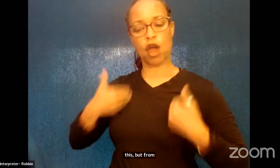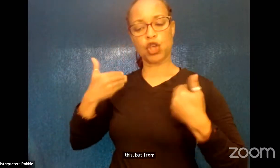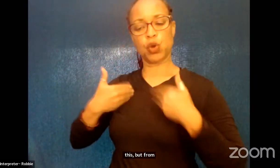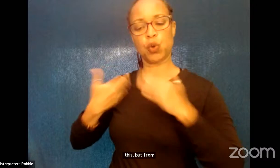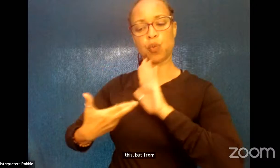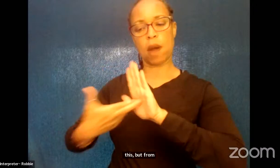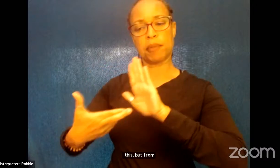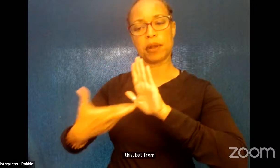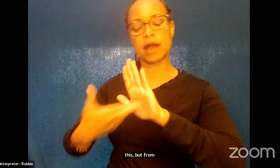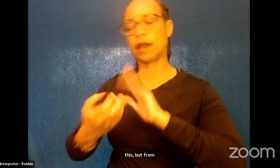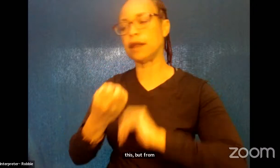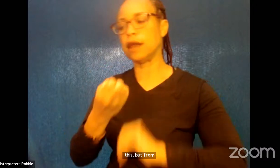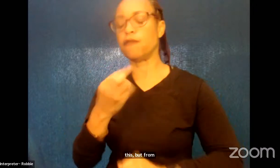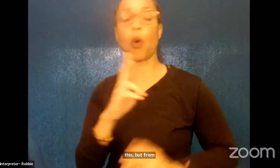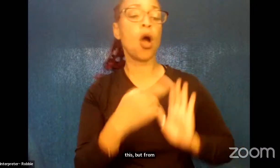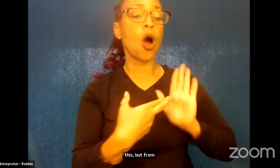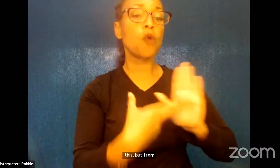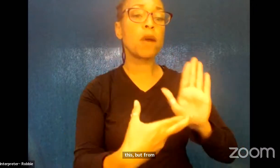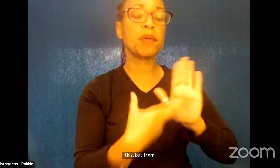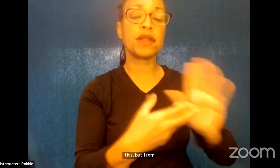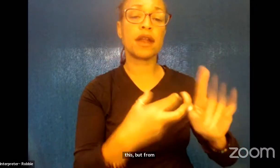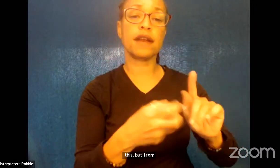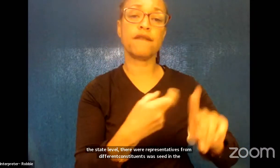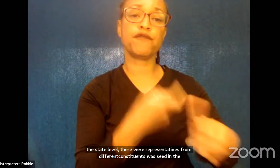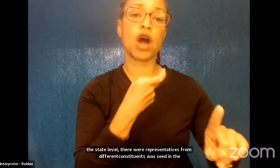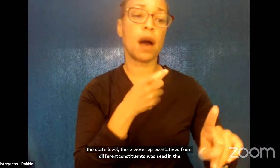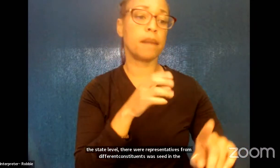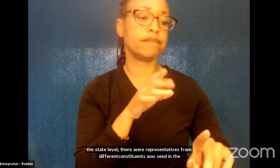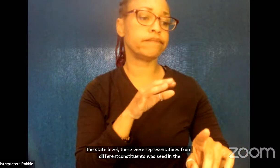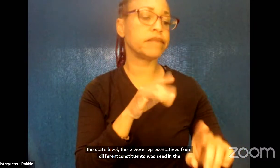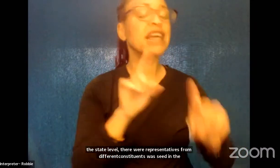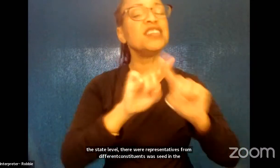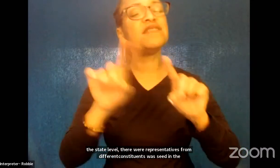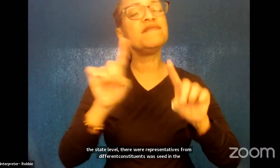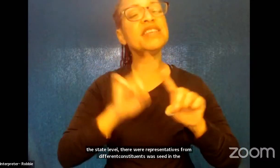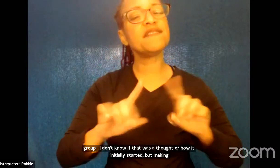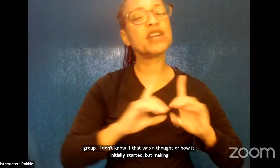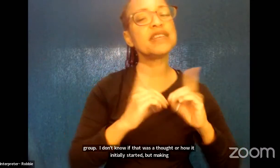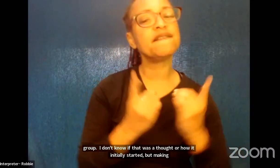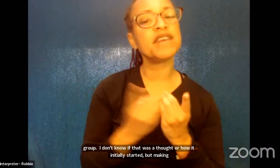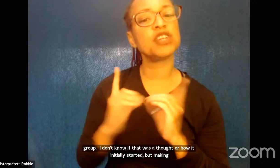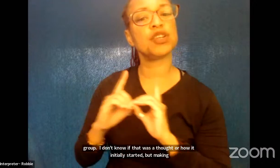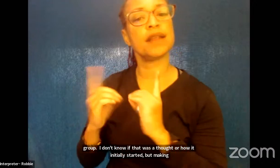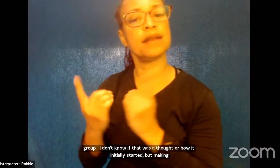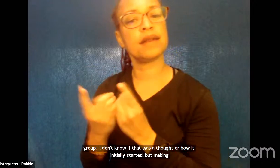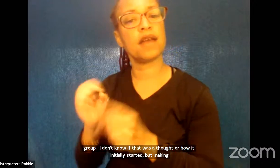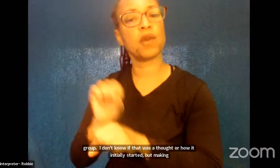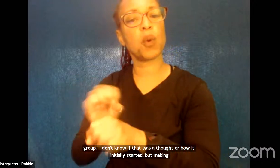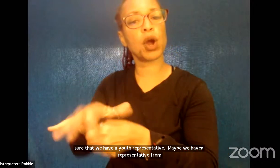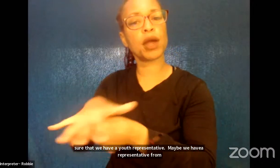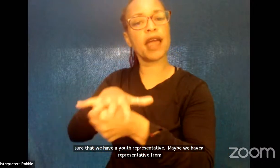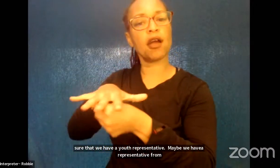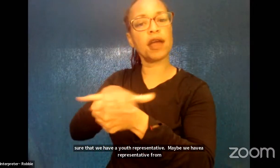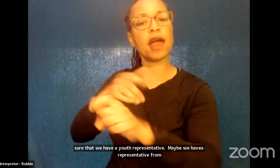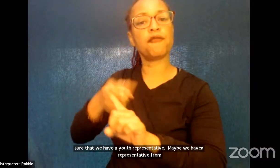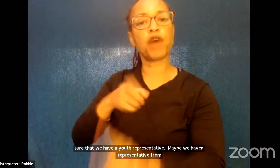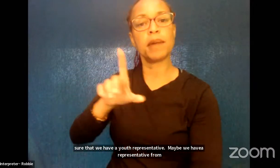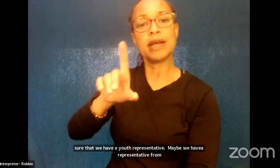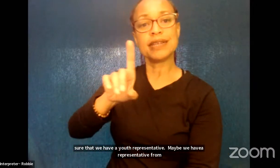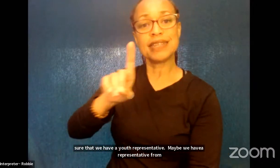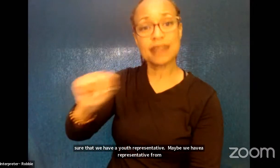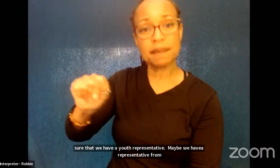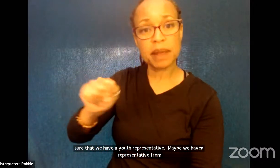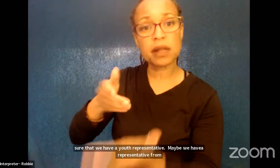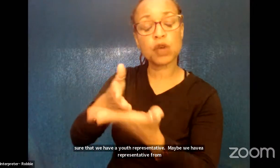have a representative from, you know, different sectors, perhaps in the workforce, from the disability rights